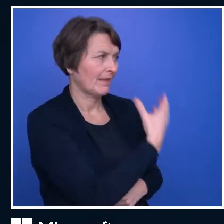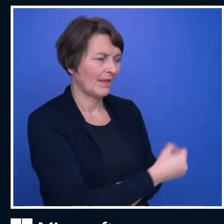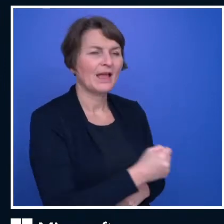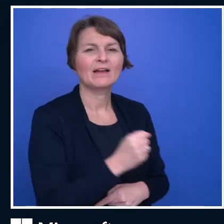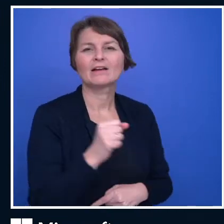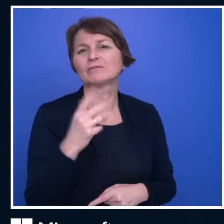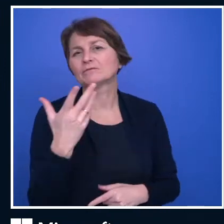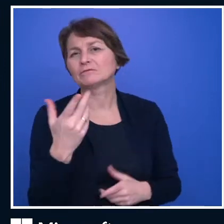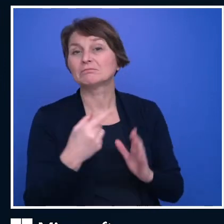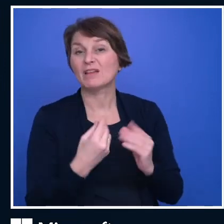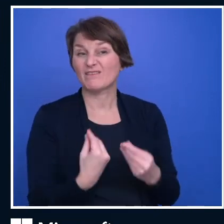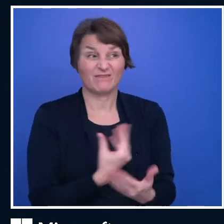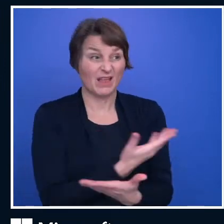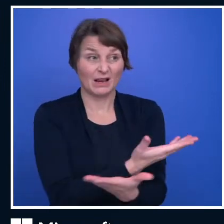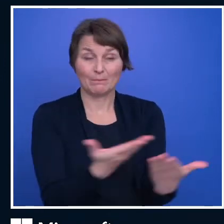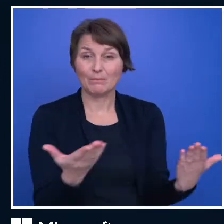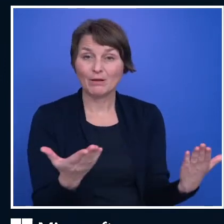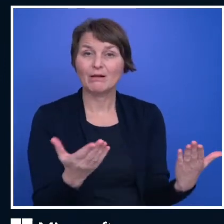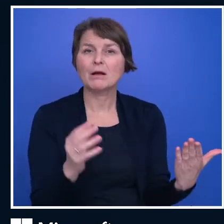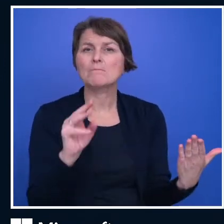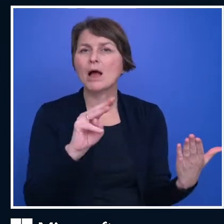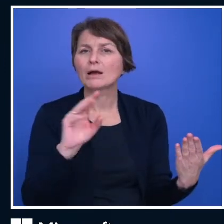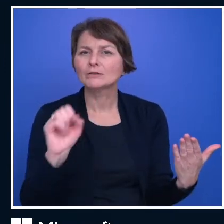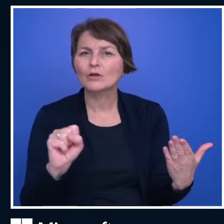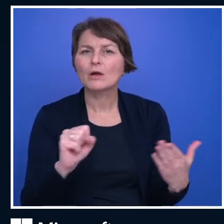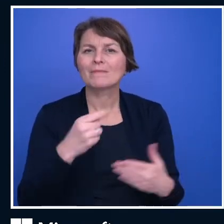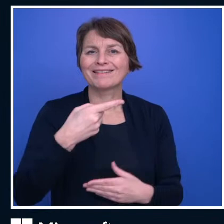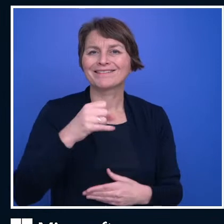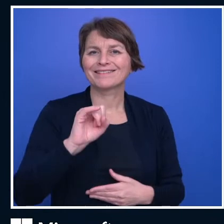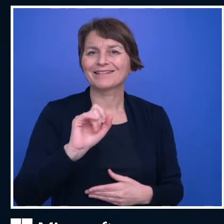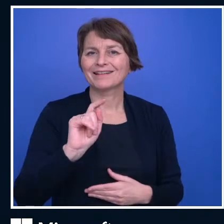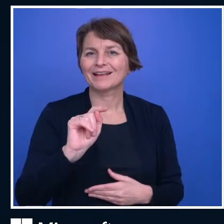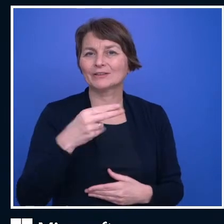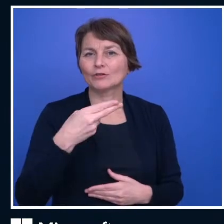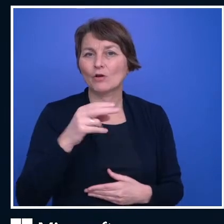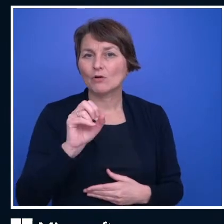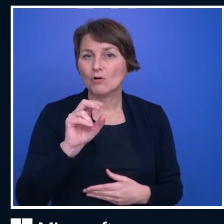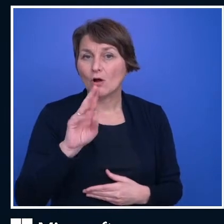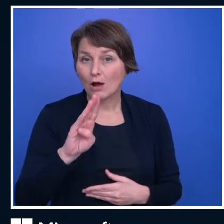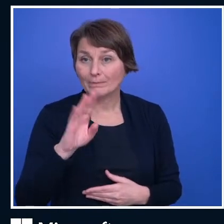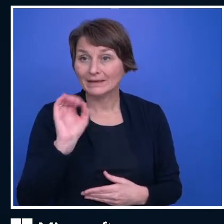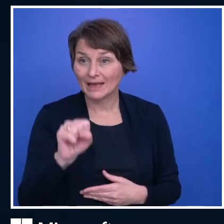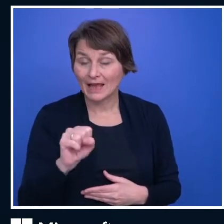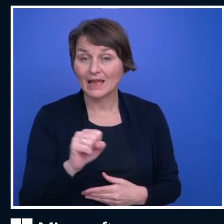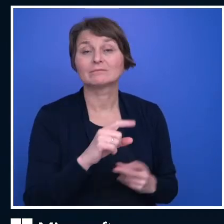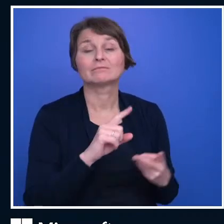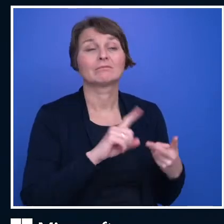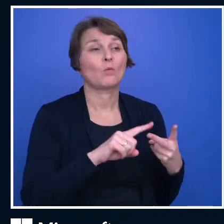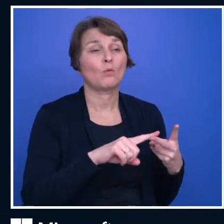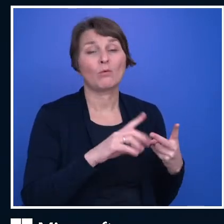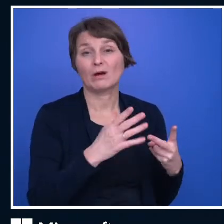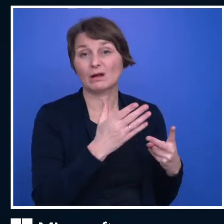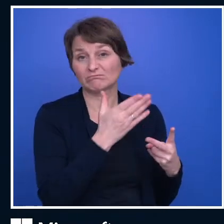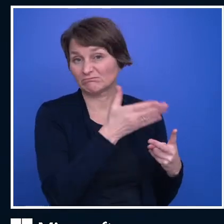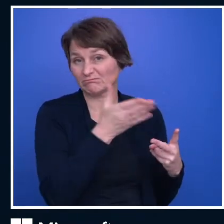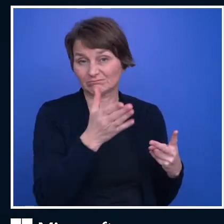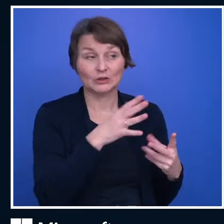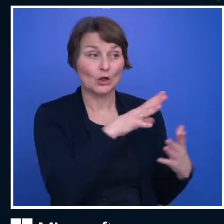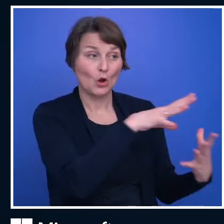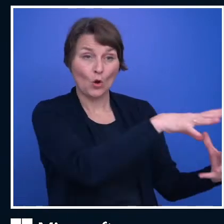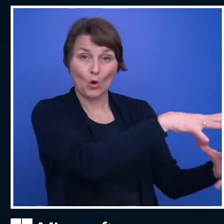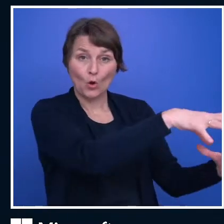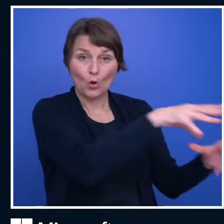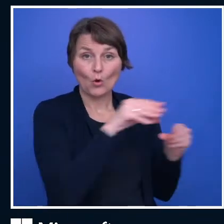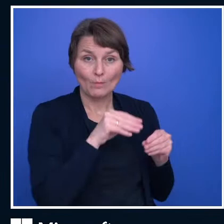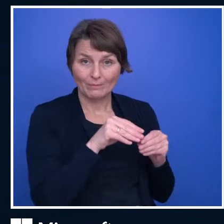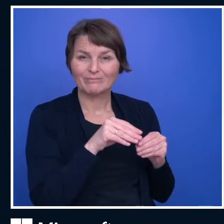the Cognitive Services Microsoft GitHub. And if you want to like get your text data from